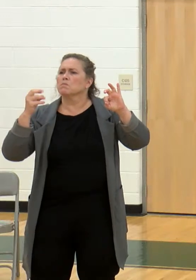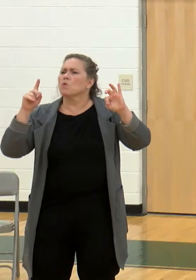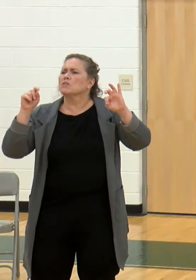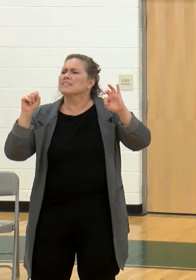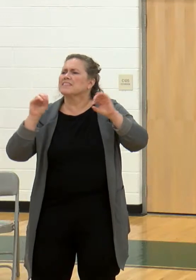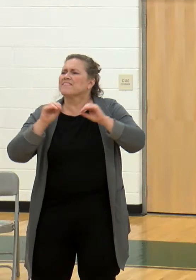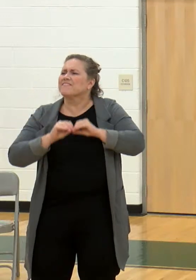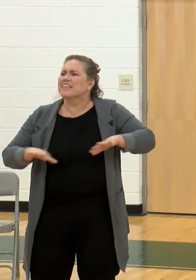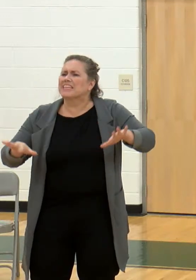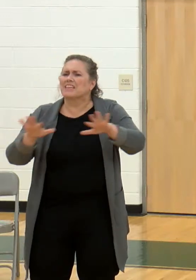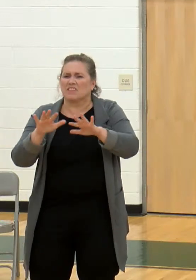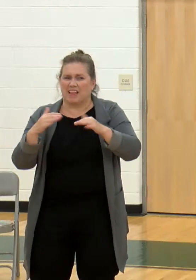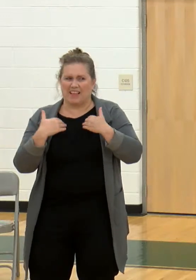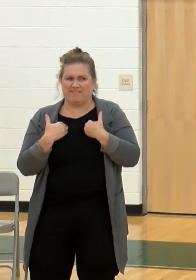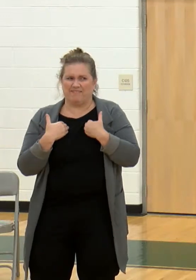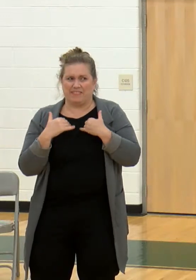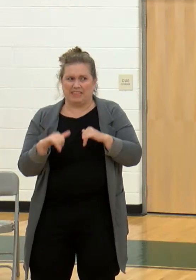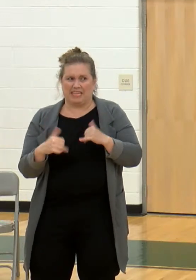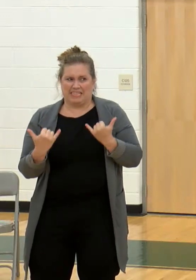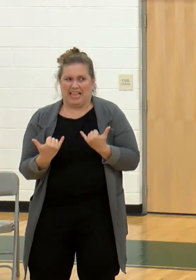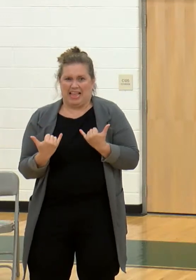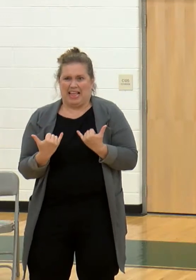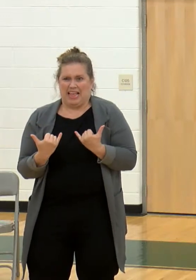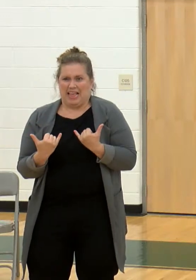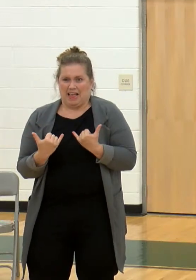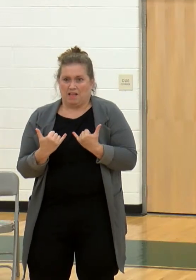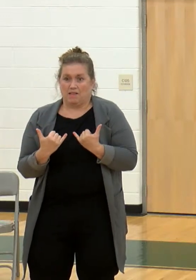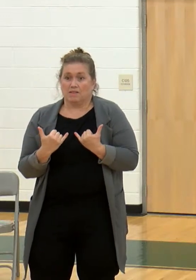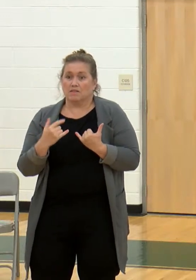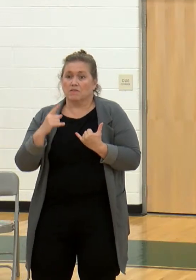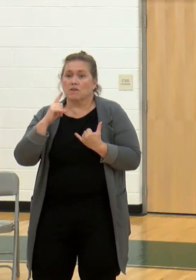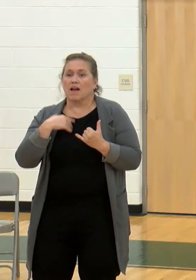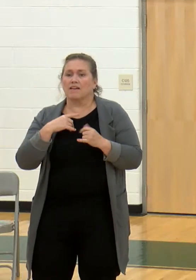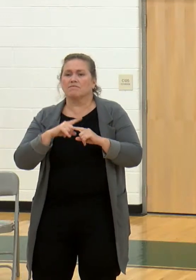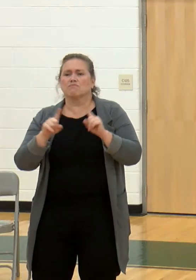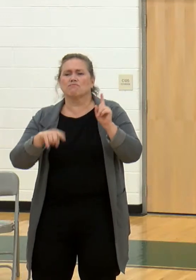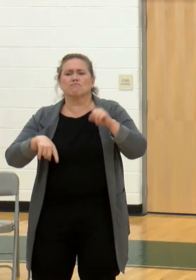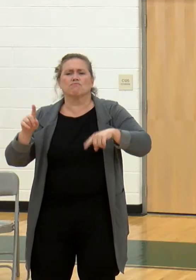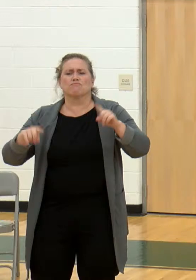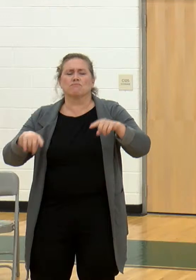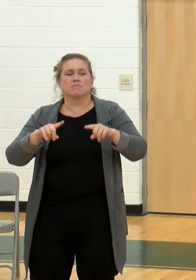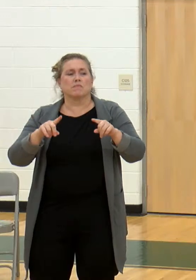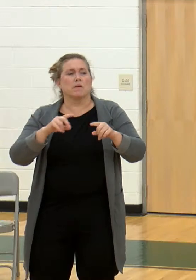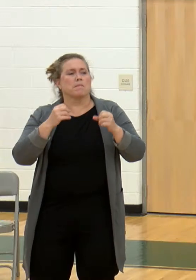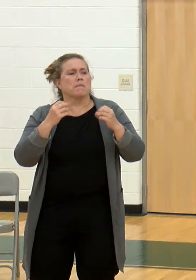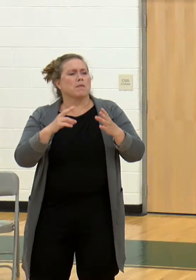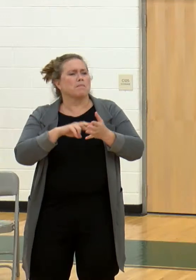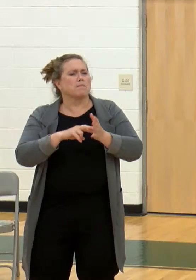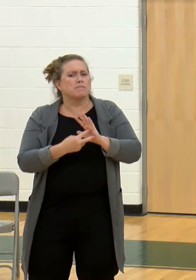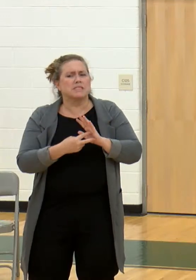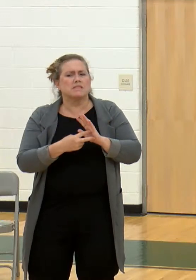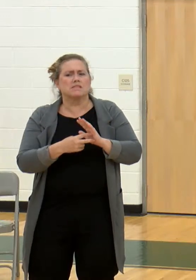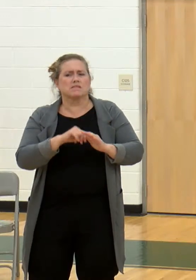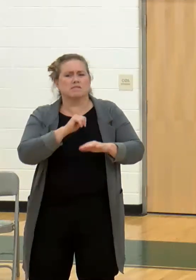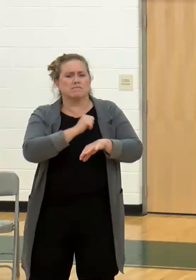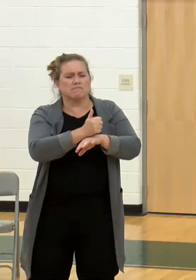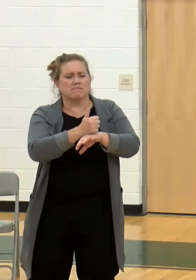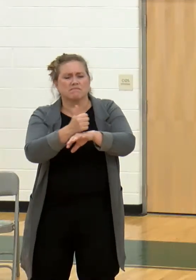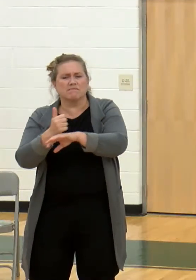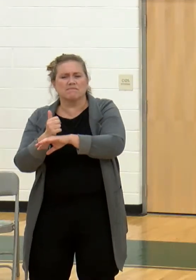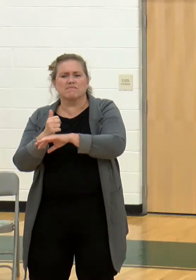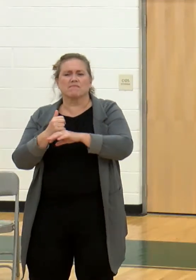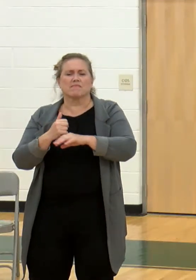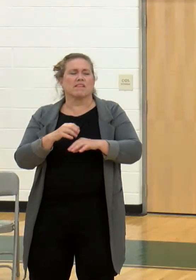we have the existing multi-purpose sport courts. Over here is the skate park. Down here is